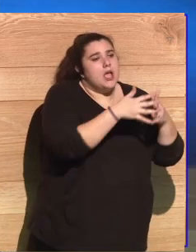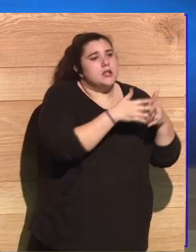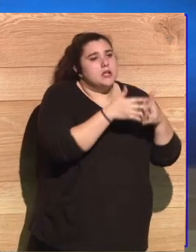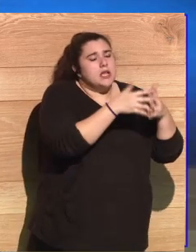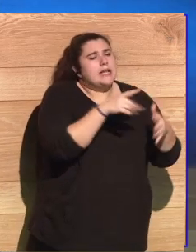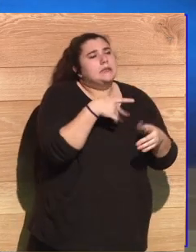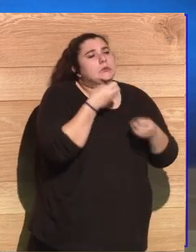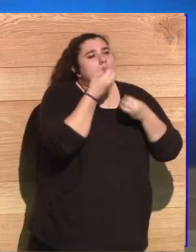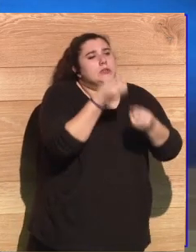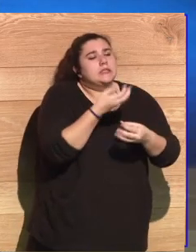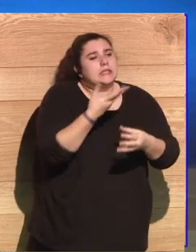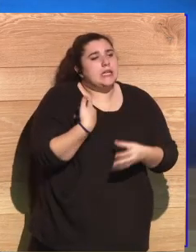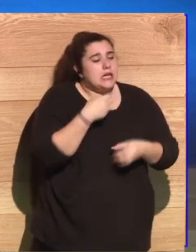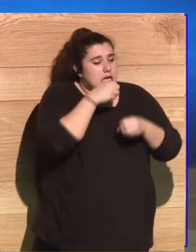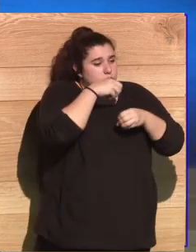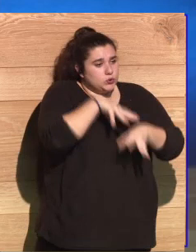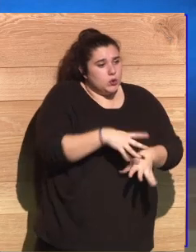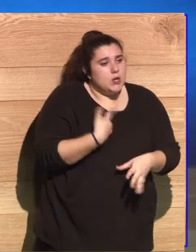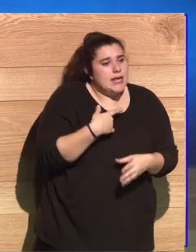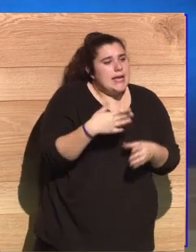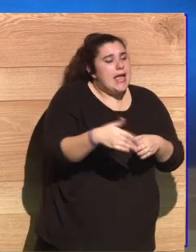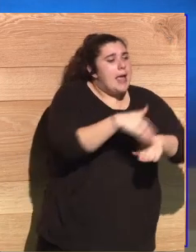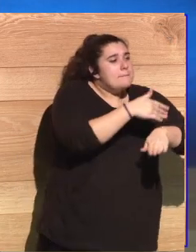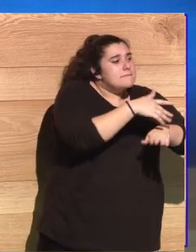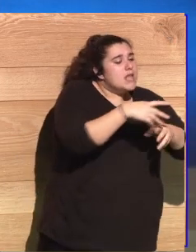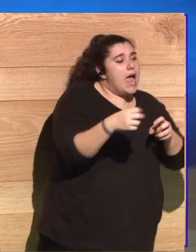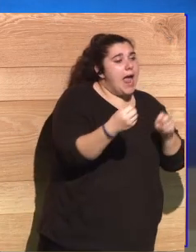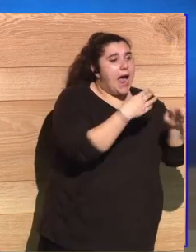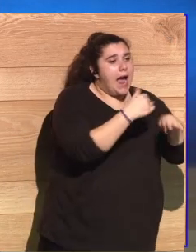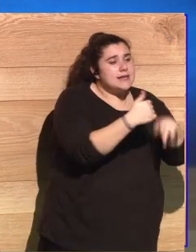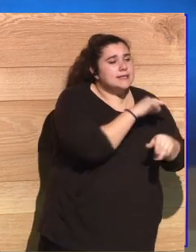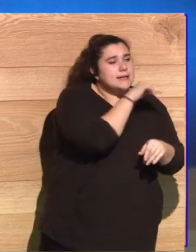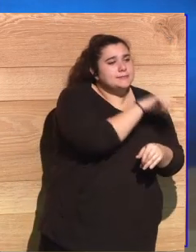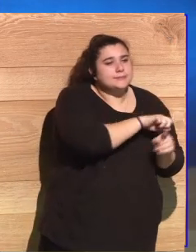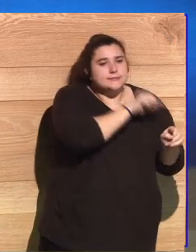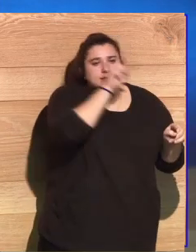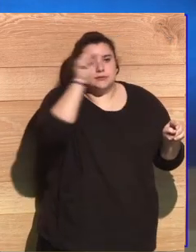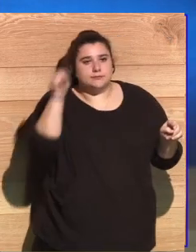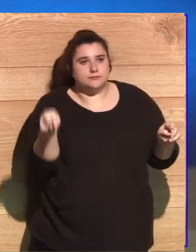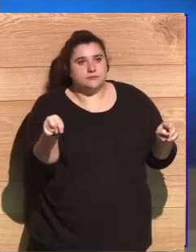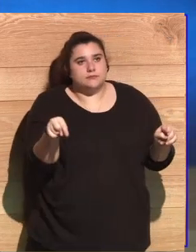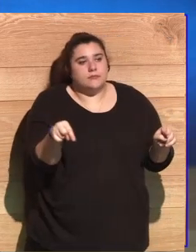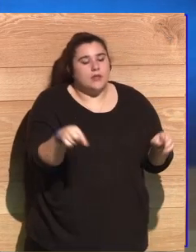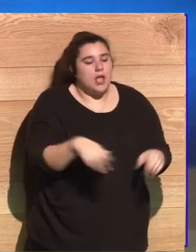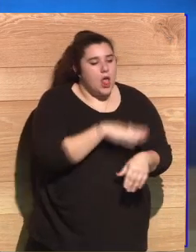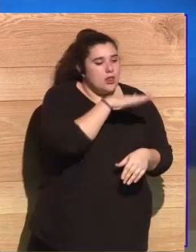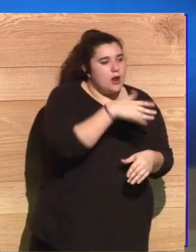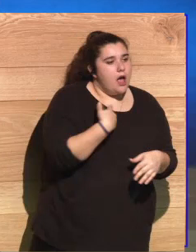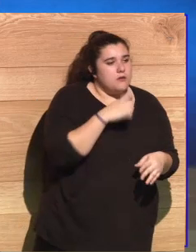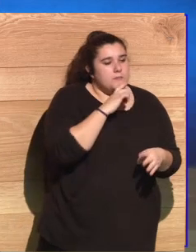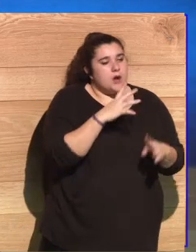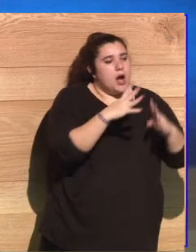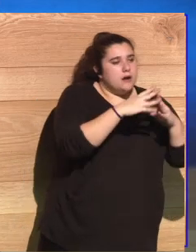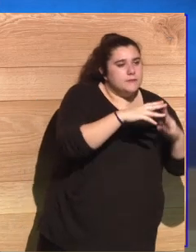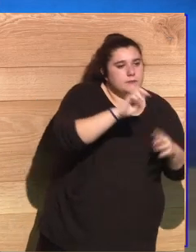road between the East Coast and the West Coast, staying in homeless shelters, hopping freight trains, hitchhiking, all the stuff